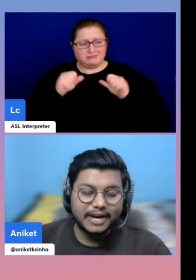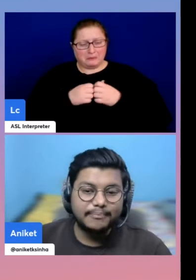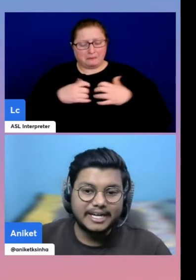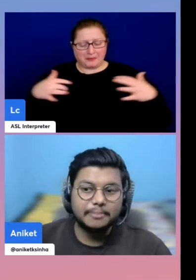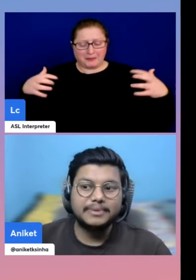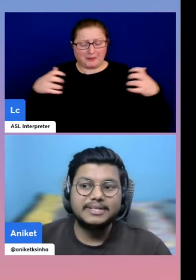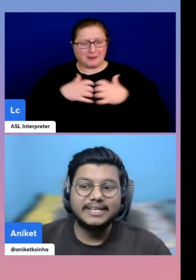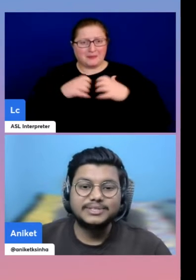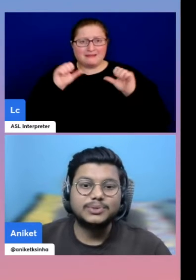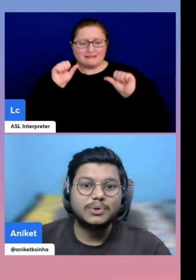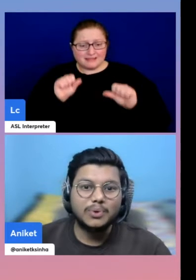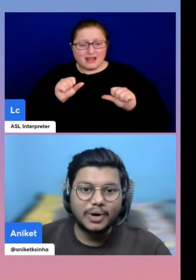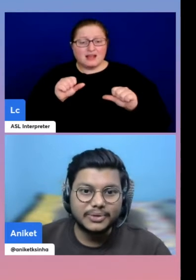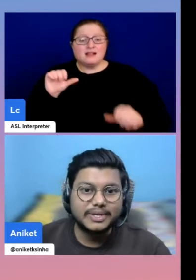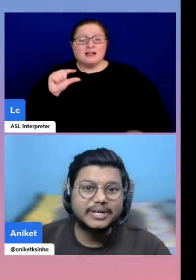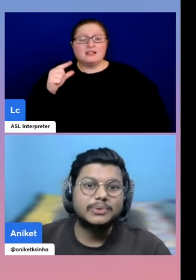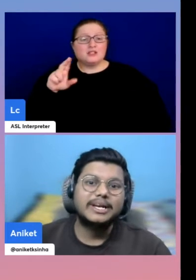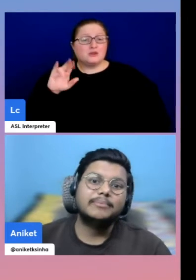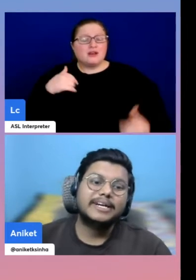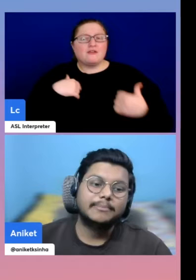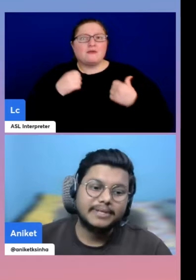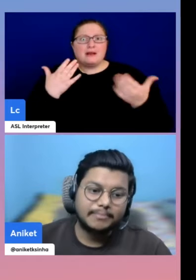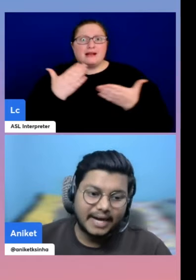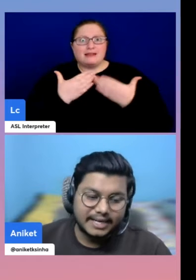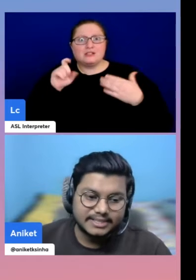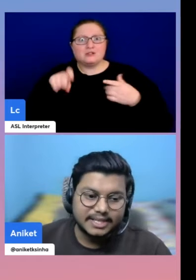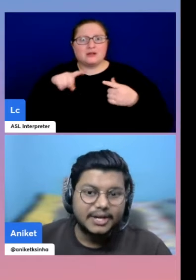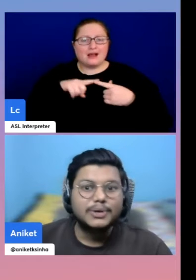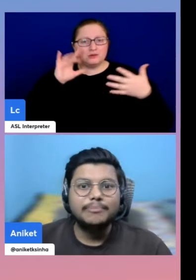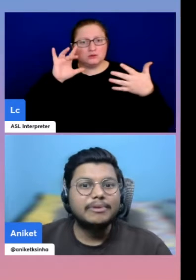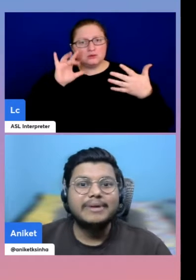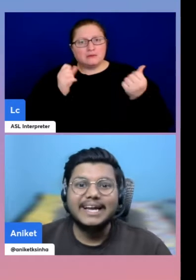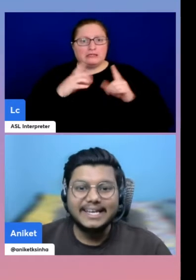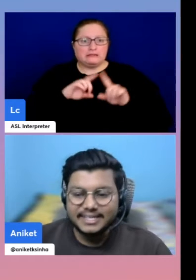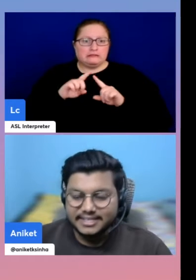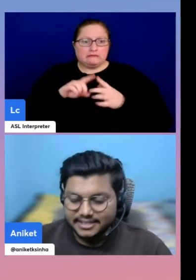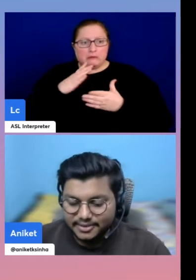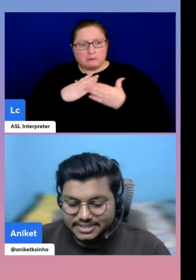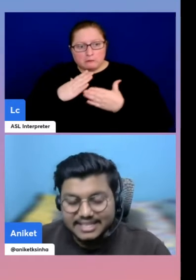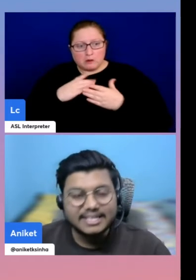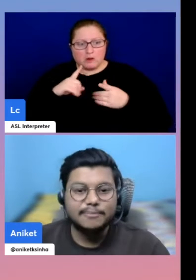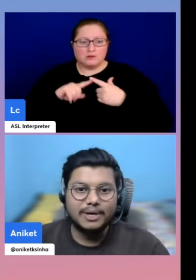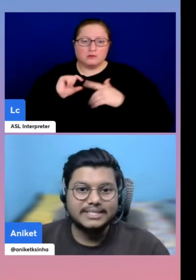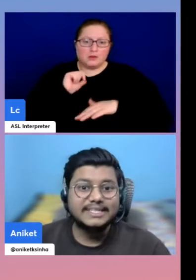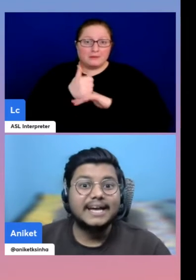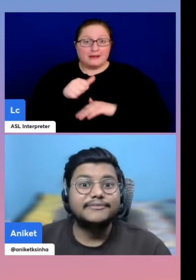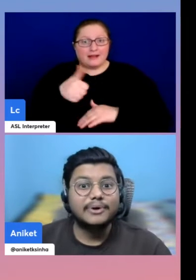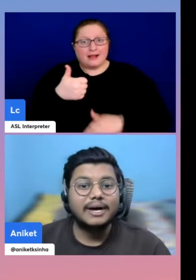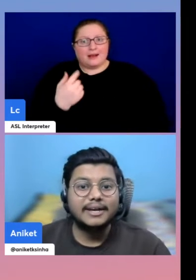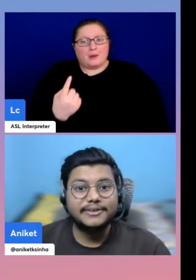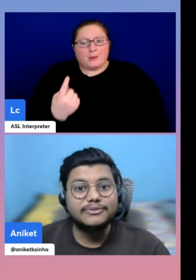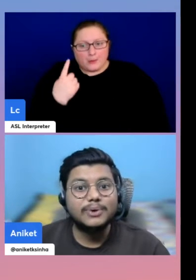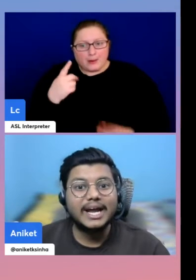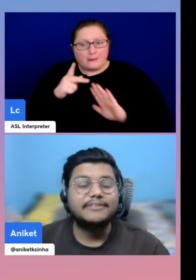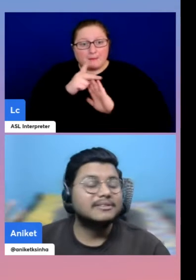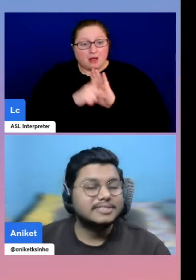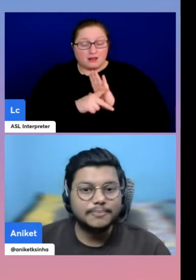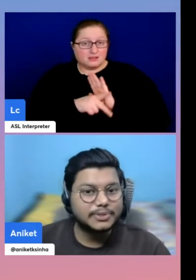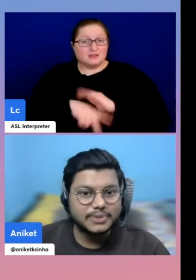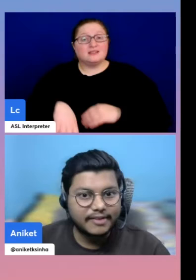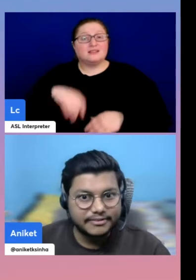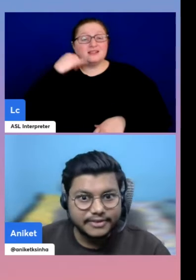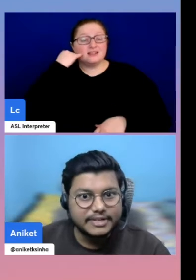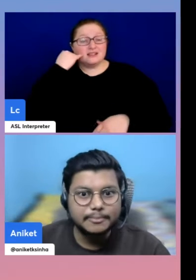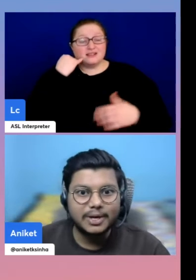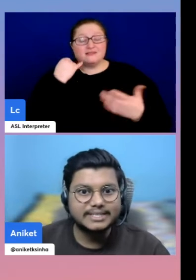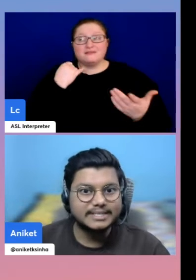GUI you have multiple things to go on, you need to click multiple parts to implement any single policy, and if you are having,